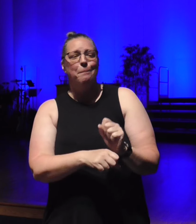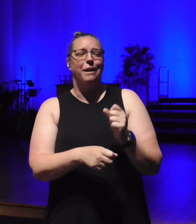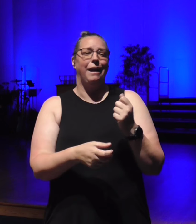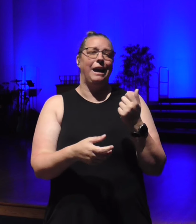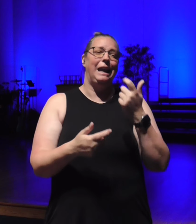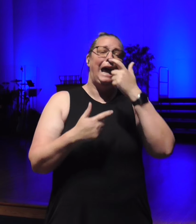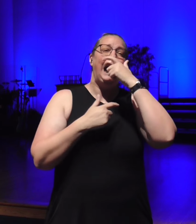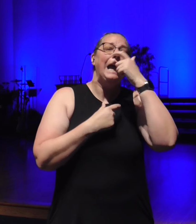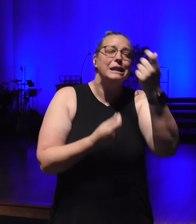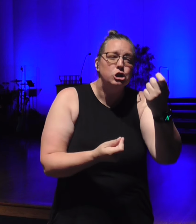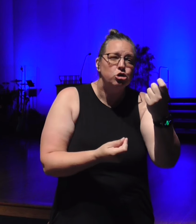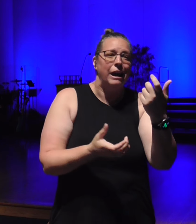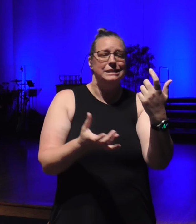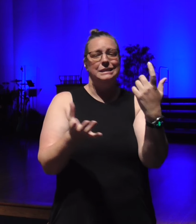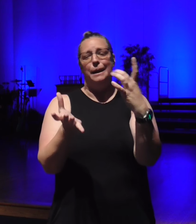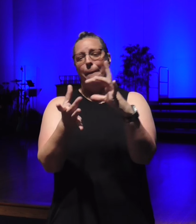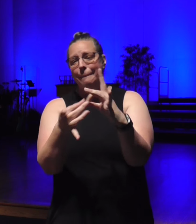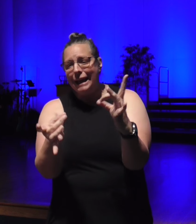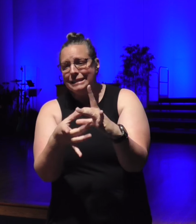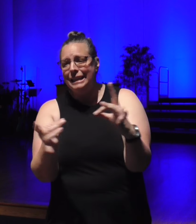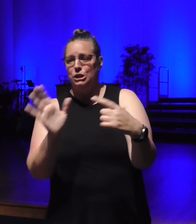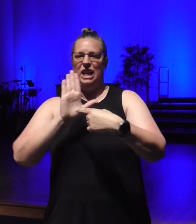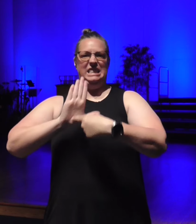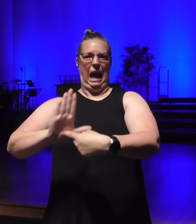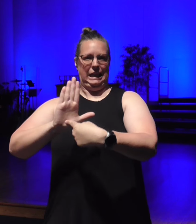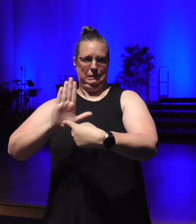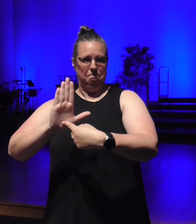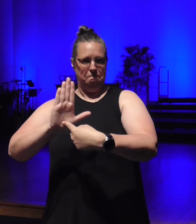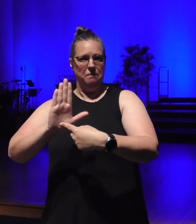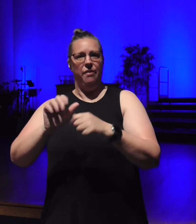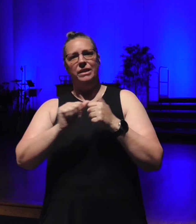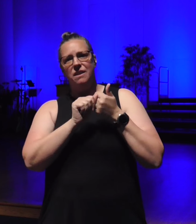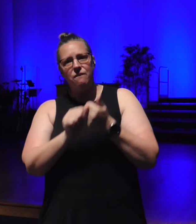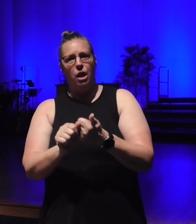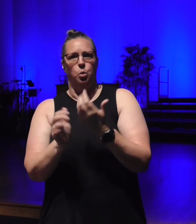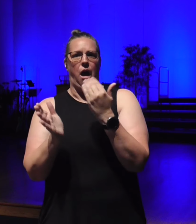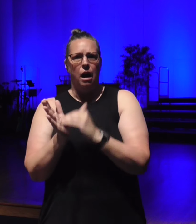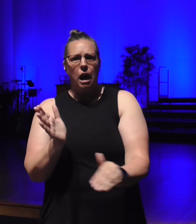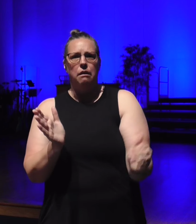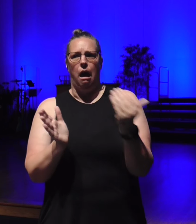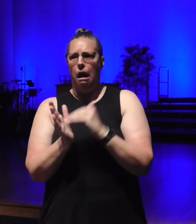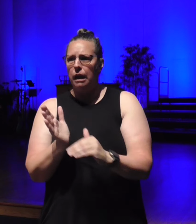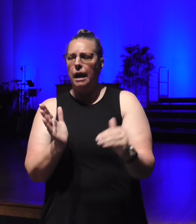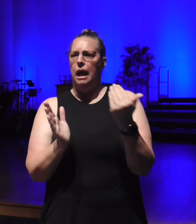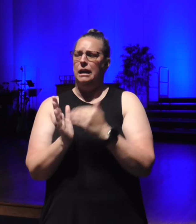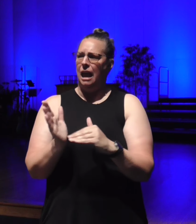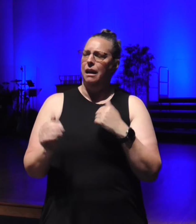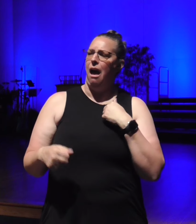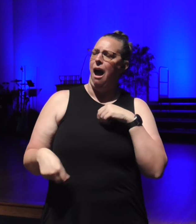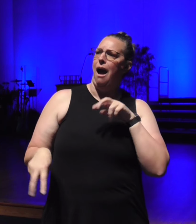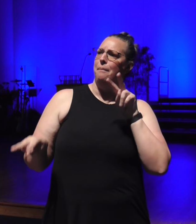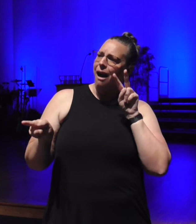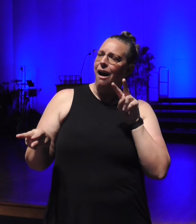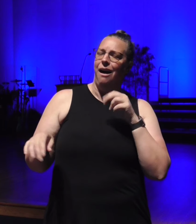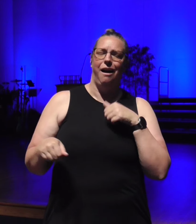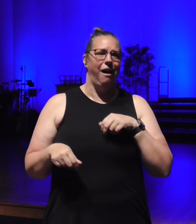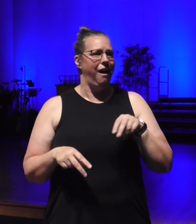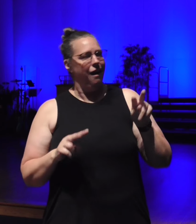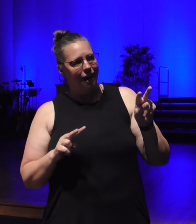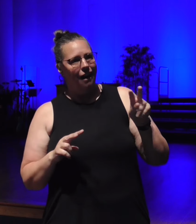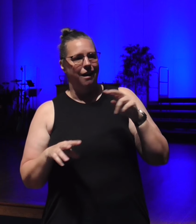a message, a sign that has followed you again and again that you have been mysteriously drawn